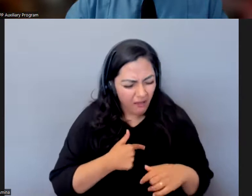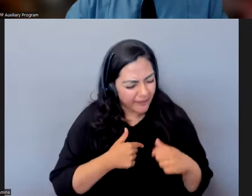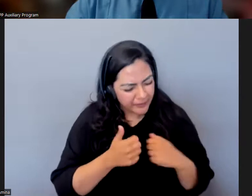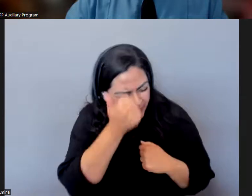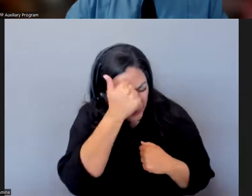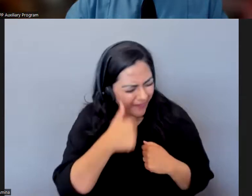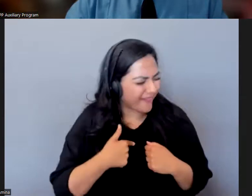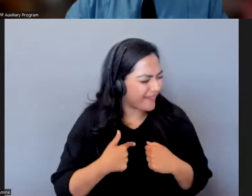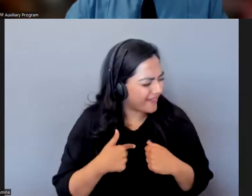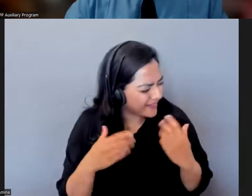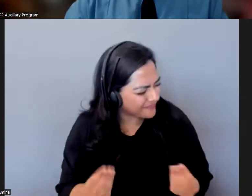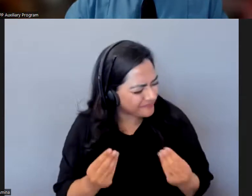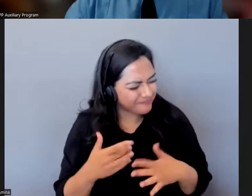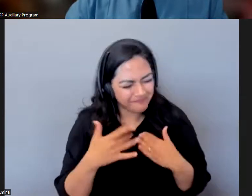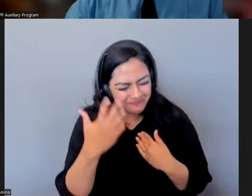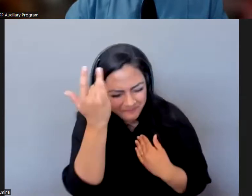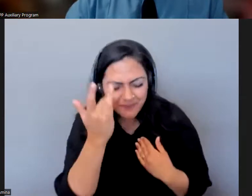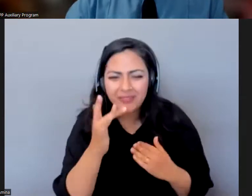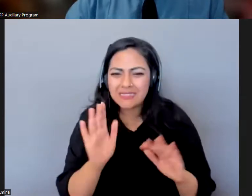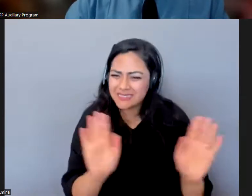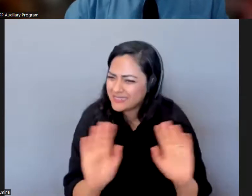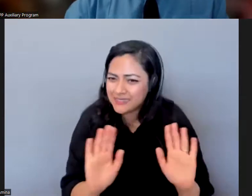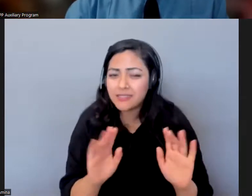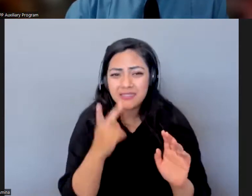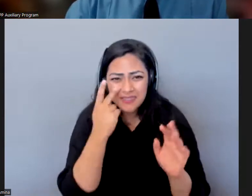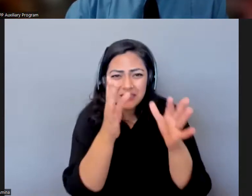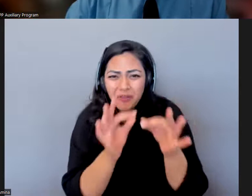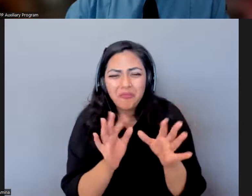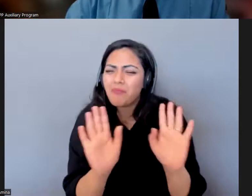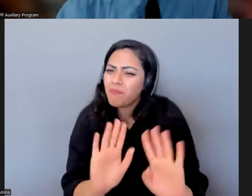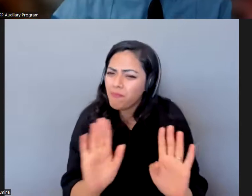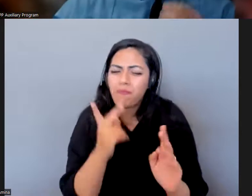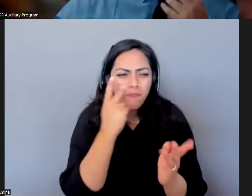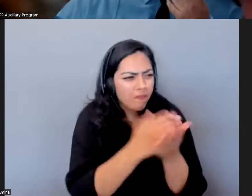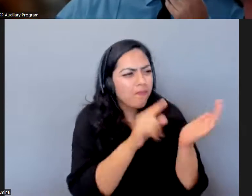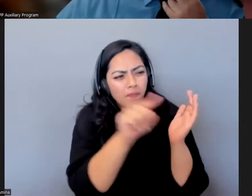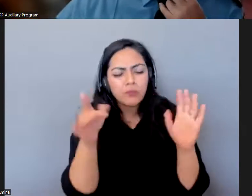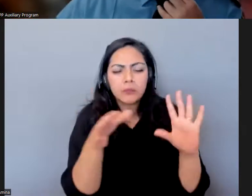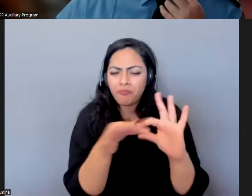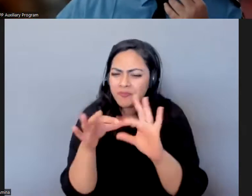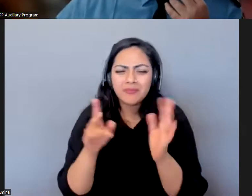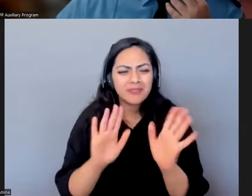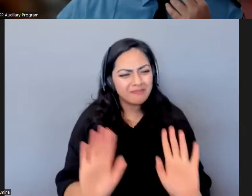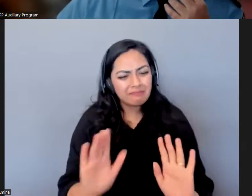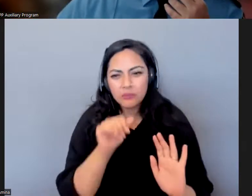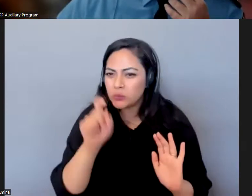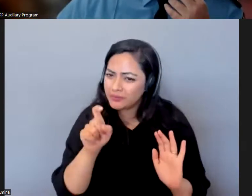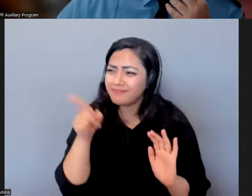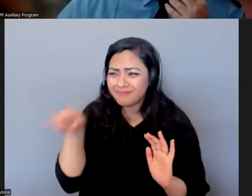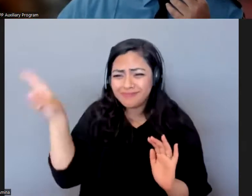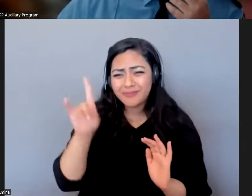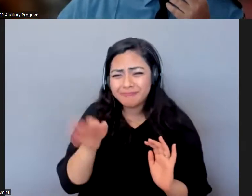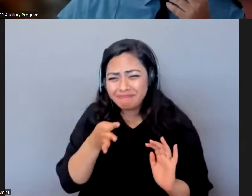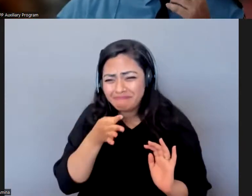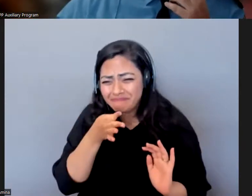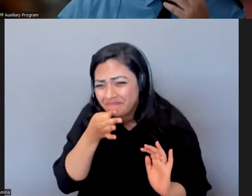comments about that people have made. I don't know if you just make a comment about that. I'm just looking at some of the Q&As